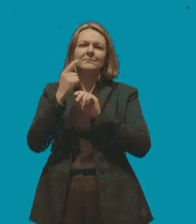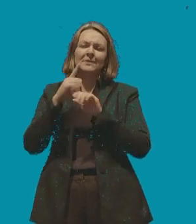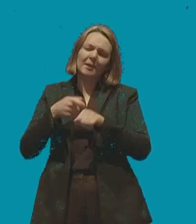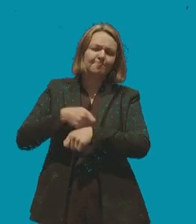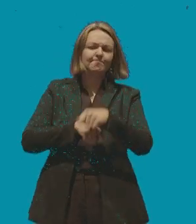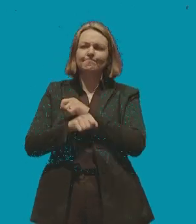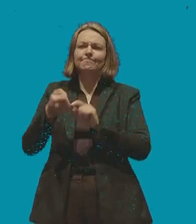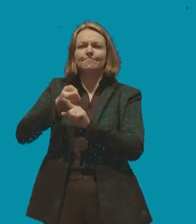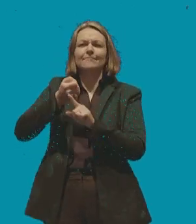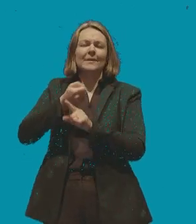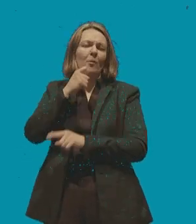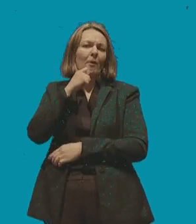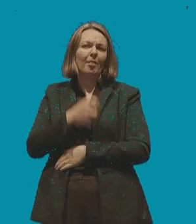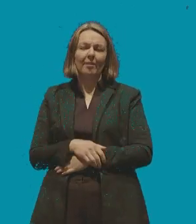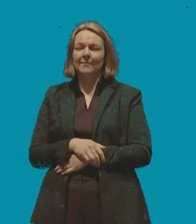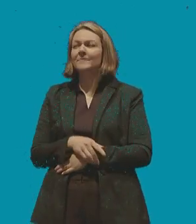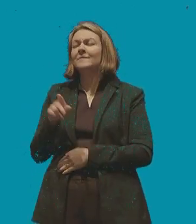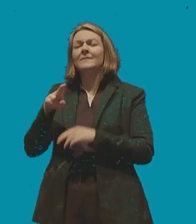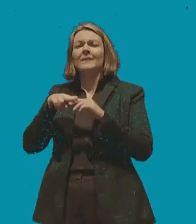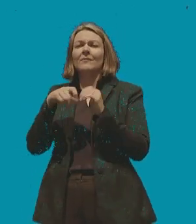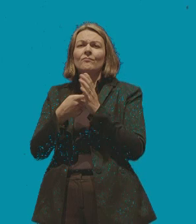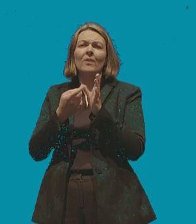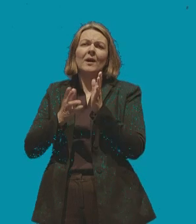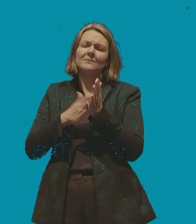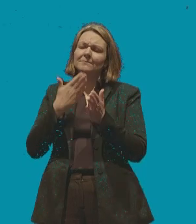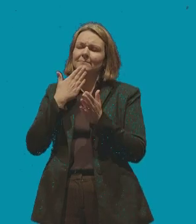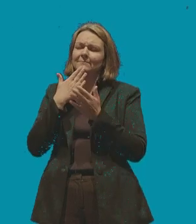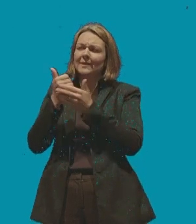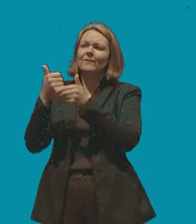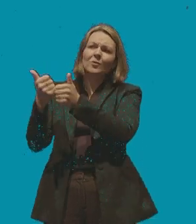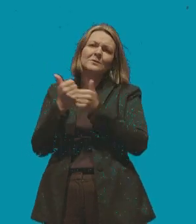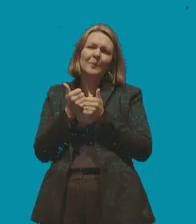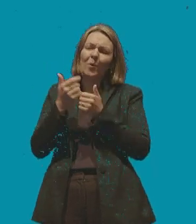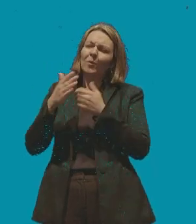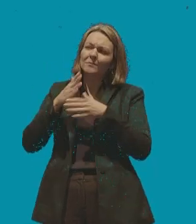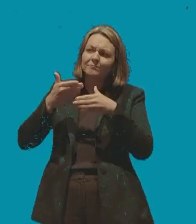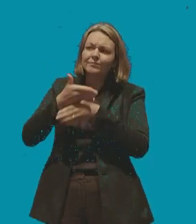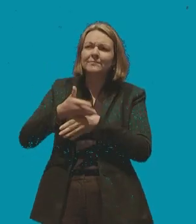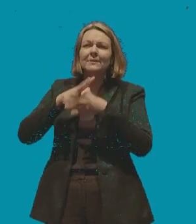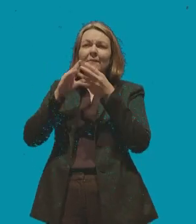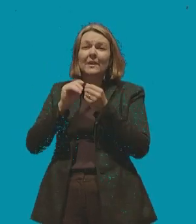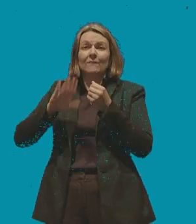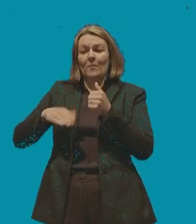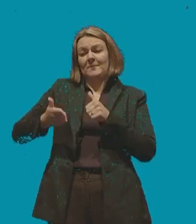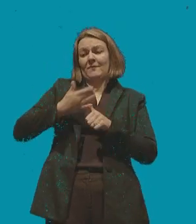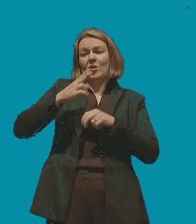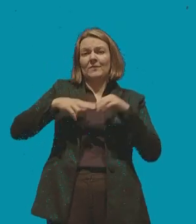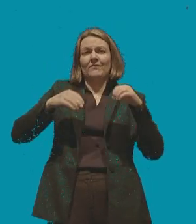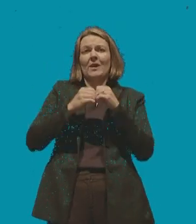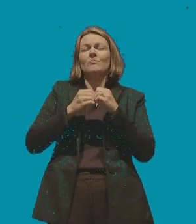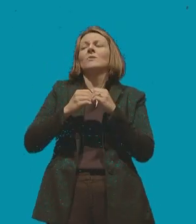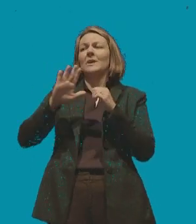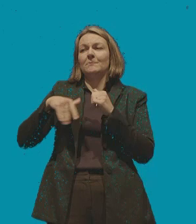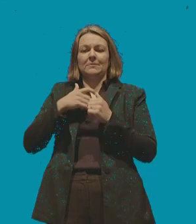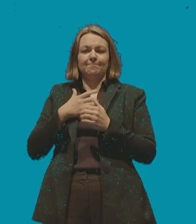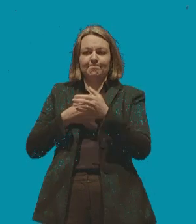force that it is. I want to thank Fran in particular for the support and advice that she's given me since the 1st of February while I've been acting